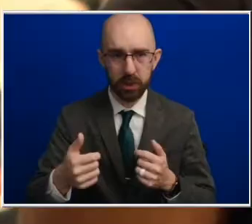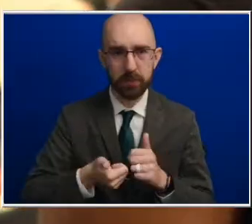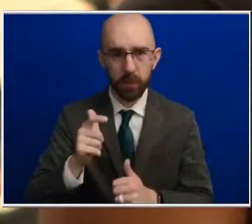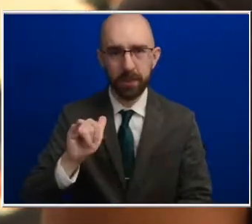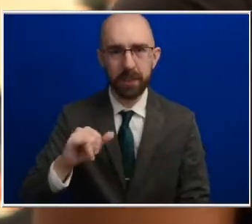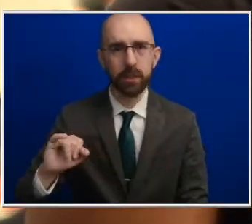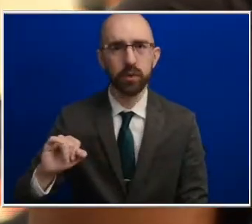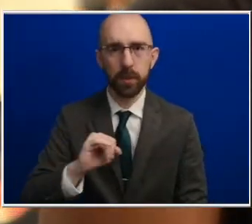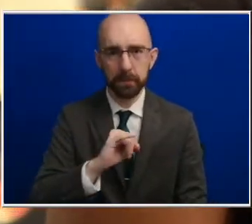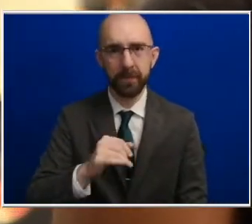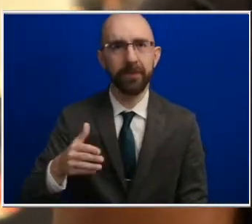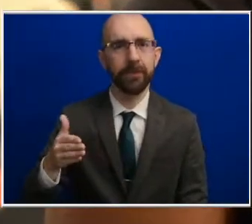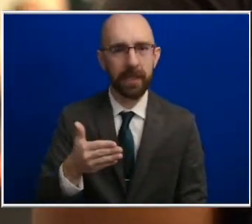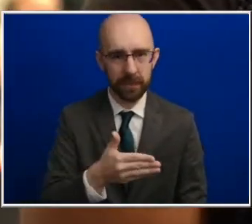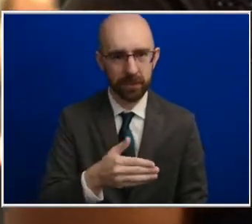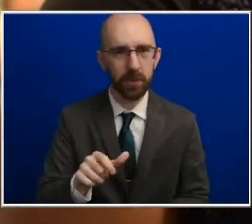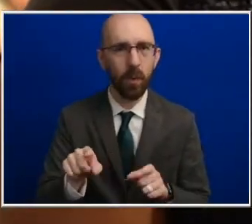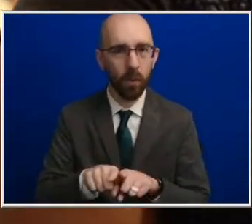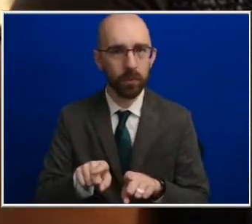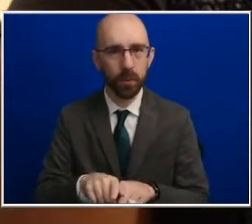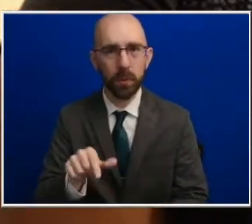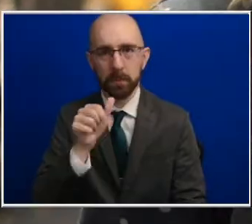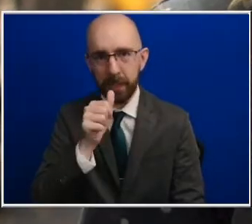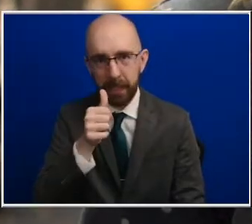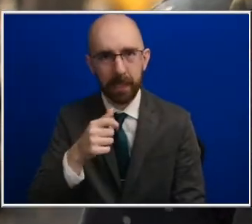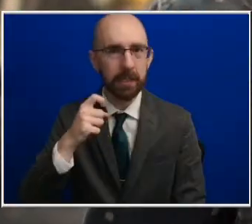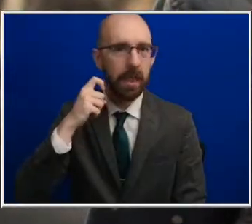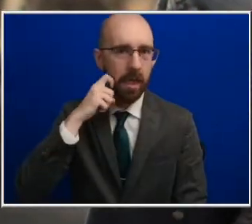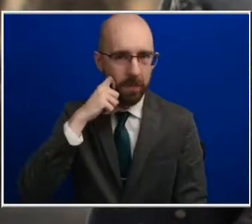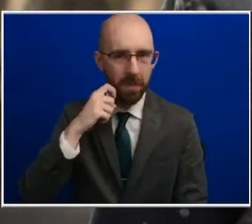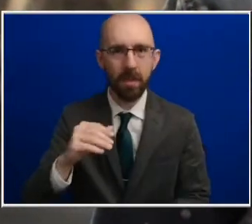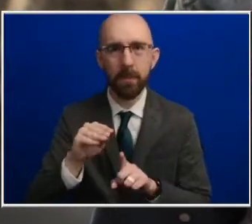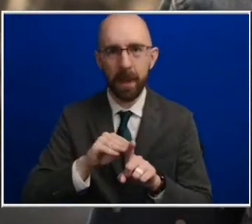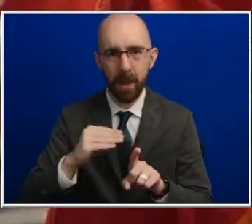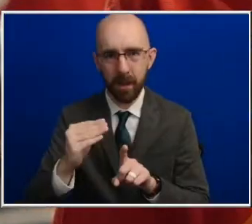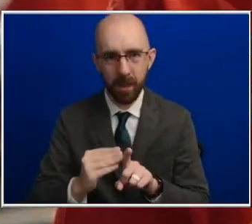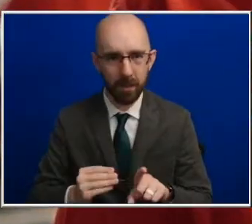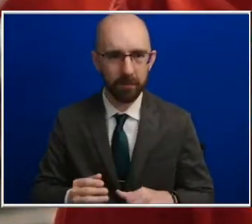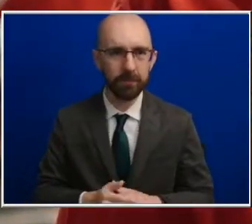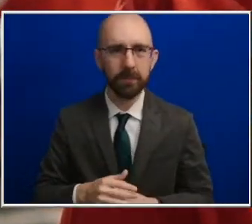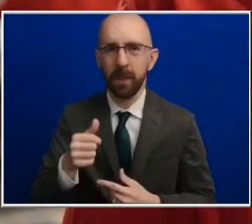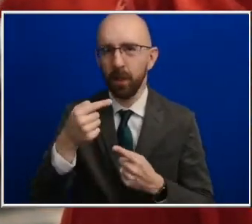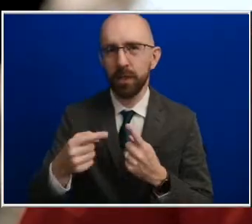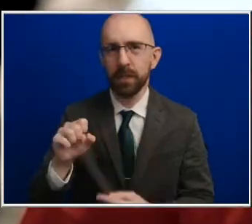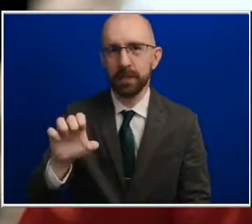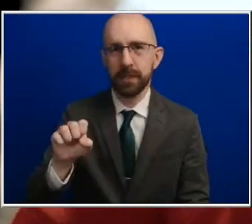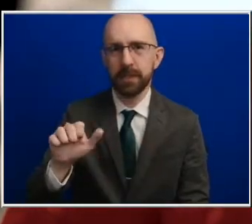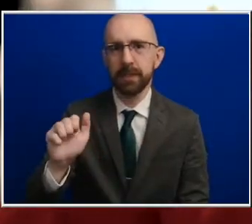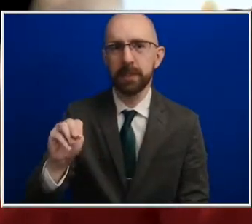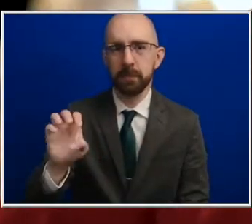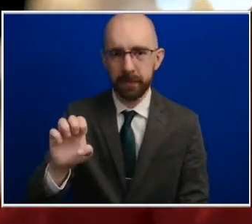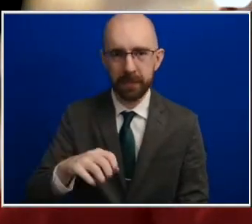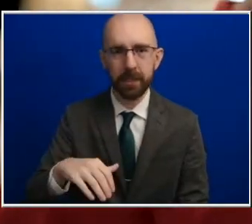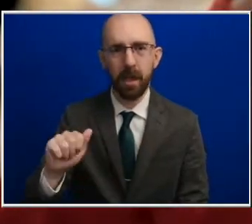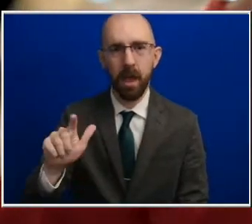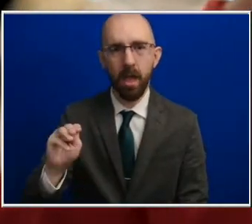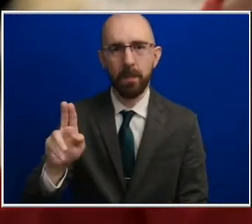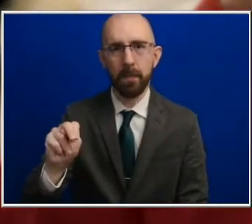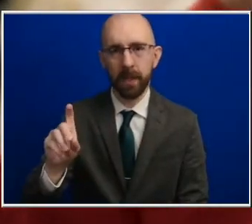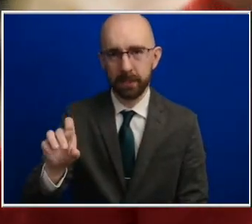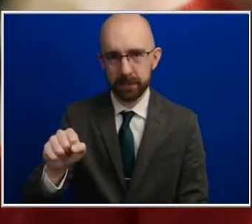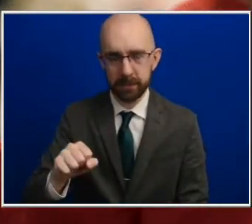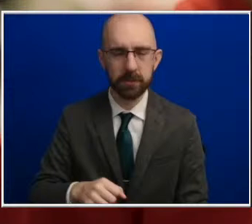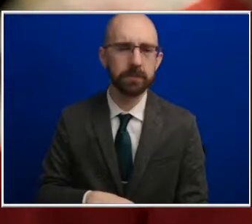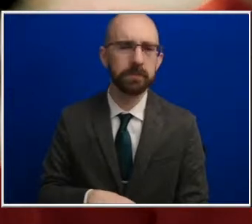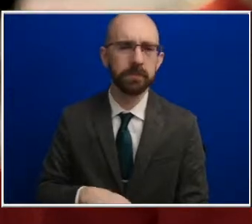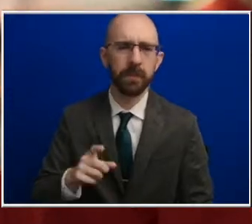fish, also peanuts, apples, and bananas. I'm allergic to sesame, Peanuts and almonds. How do you manage a